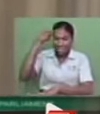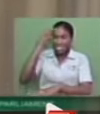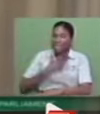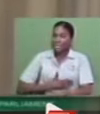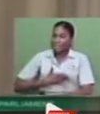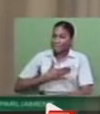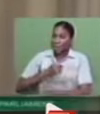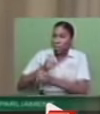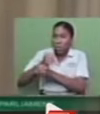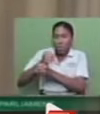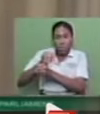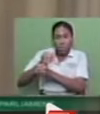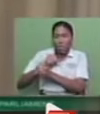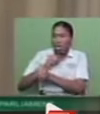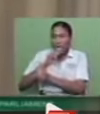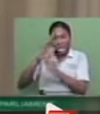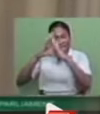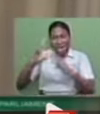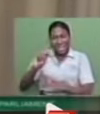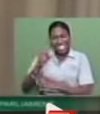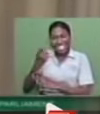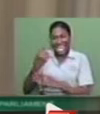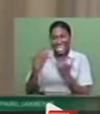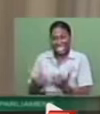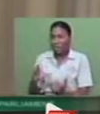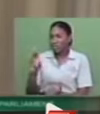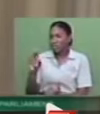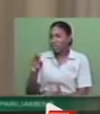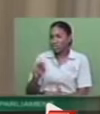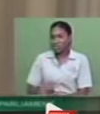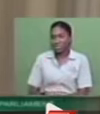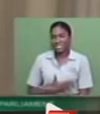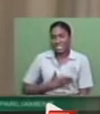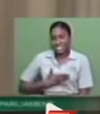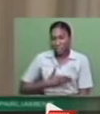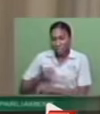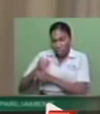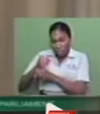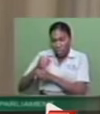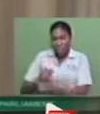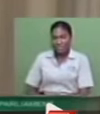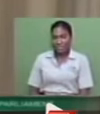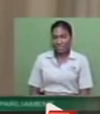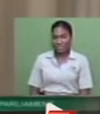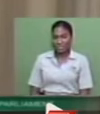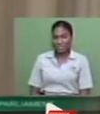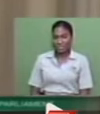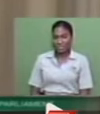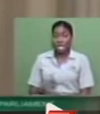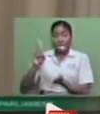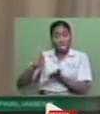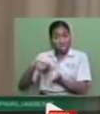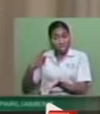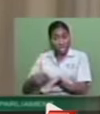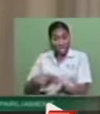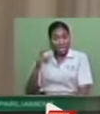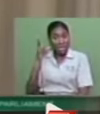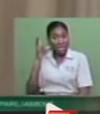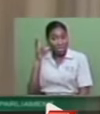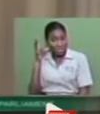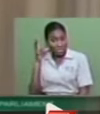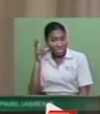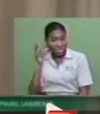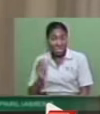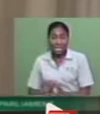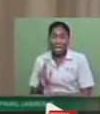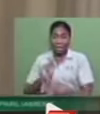time. Now you will hear some on the other side saying that the government I led wanted persons to pay property